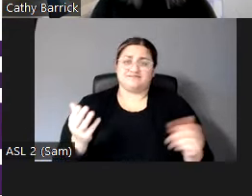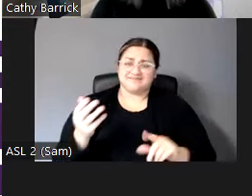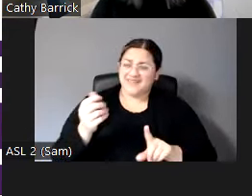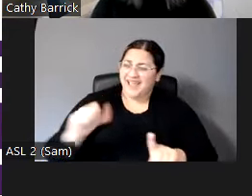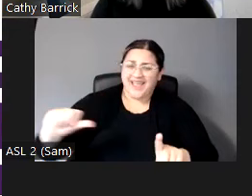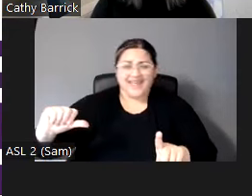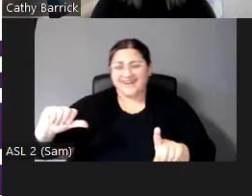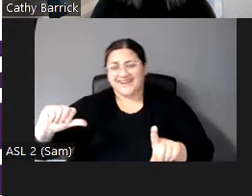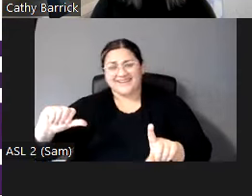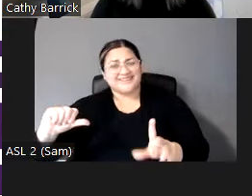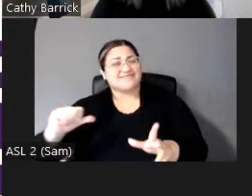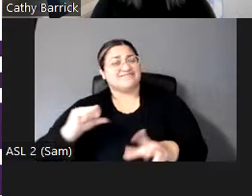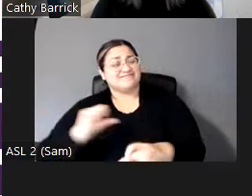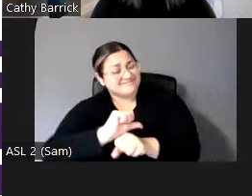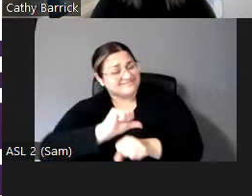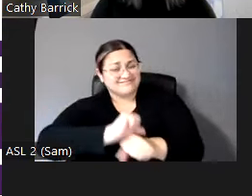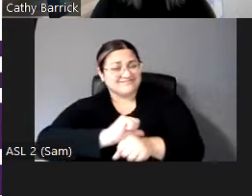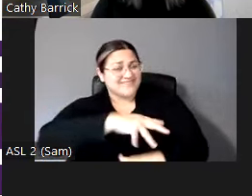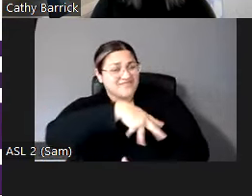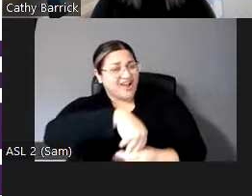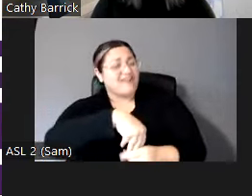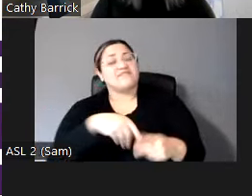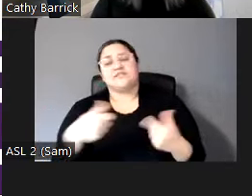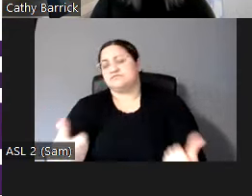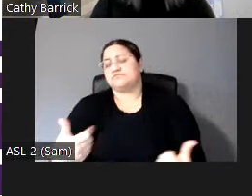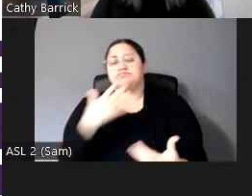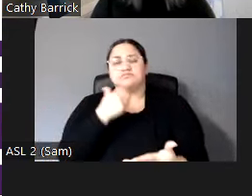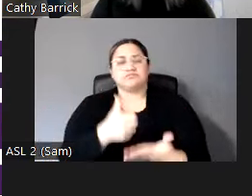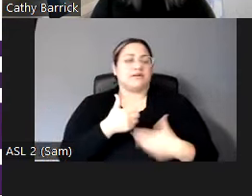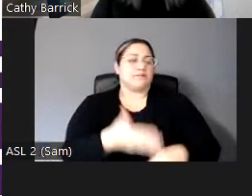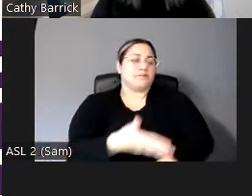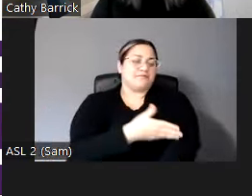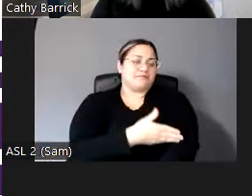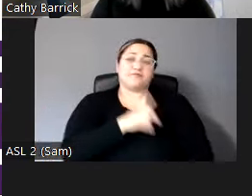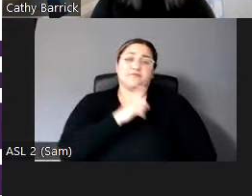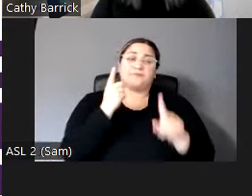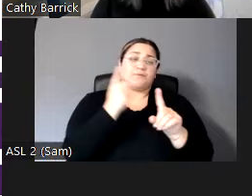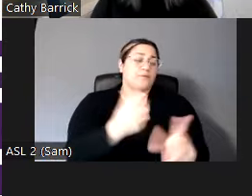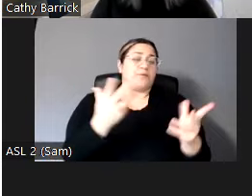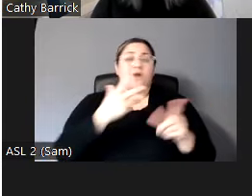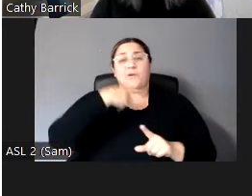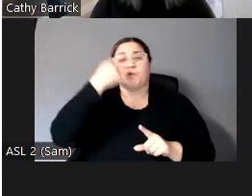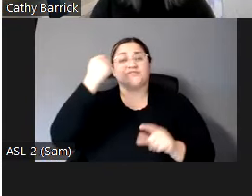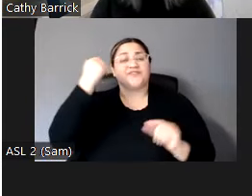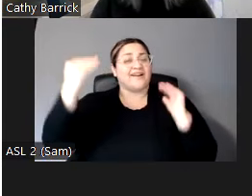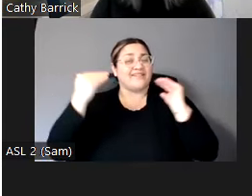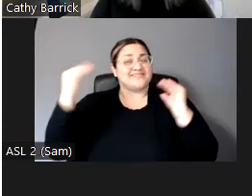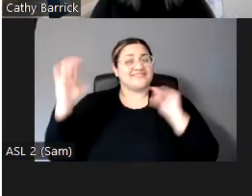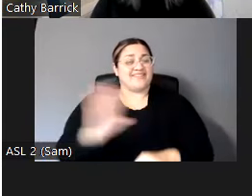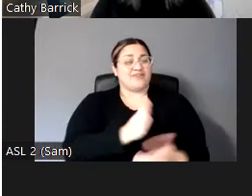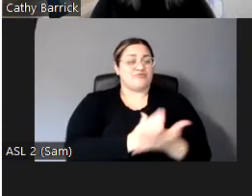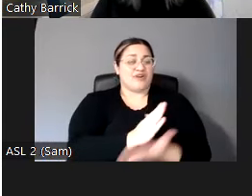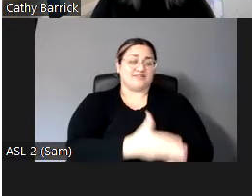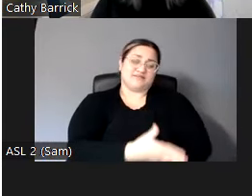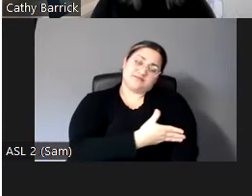big difference in protecting the rights of older adults in our communities and across our country. If